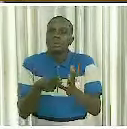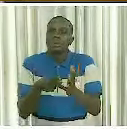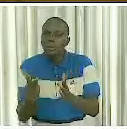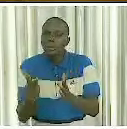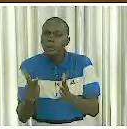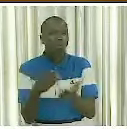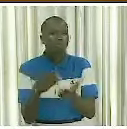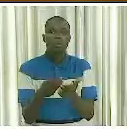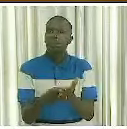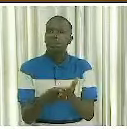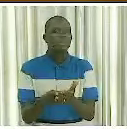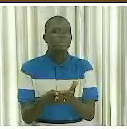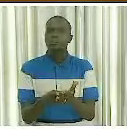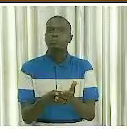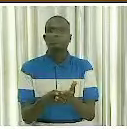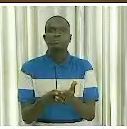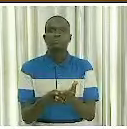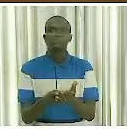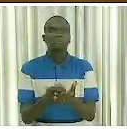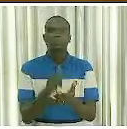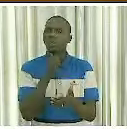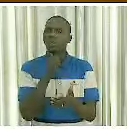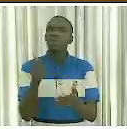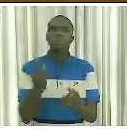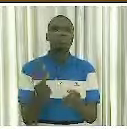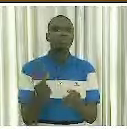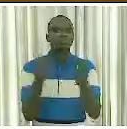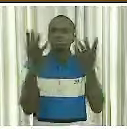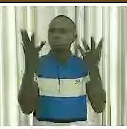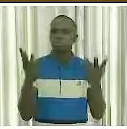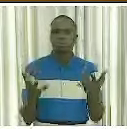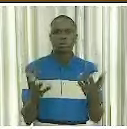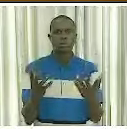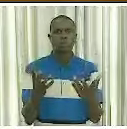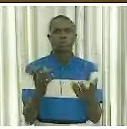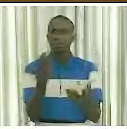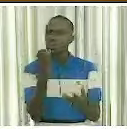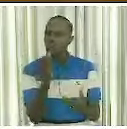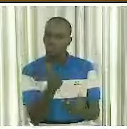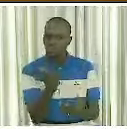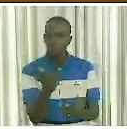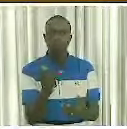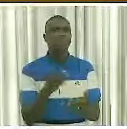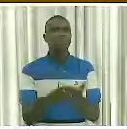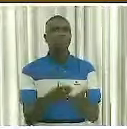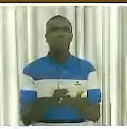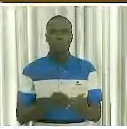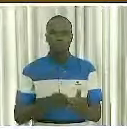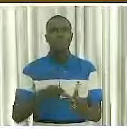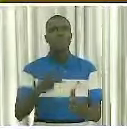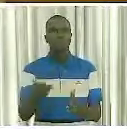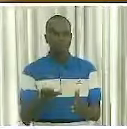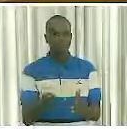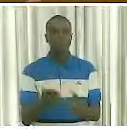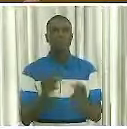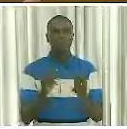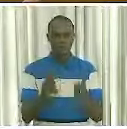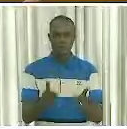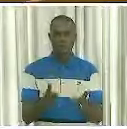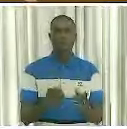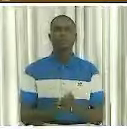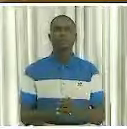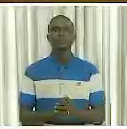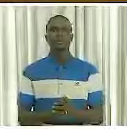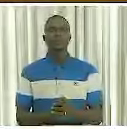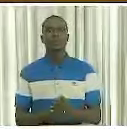and it's very affordable. And when you get them, they value them. The really important. We get ID card for citizens and